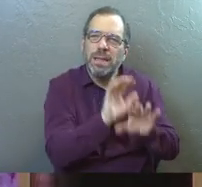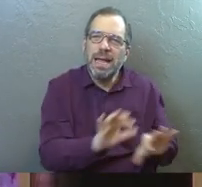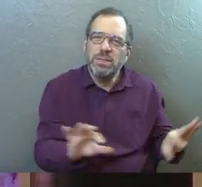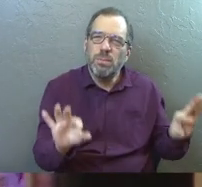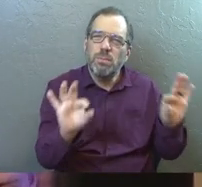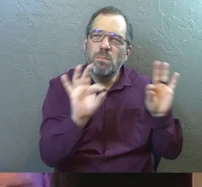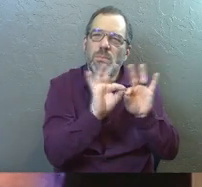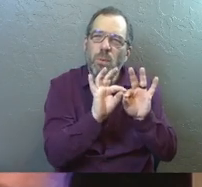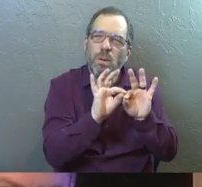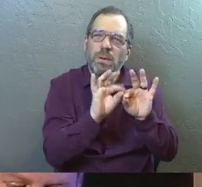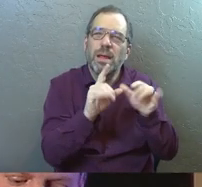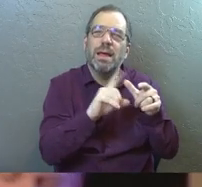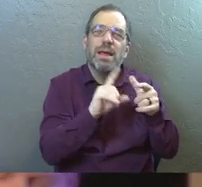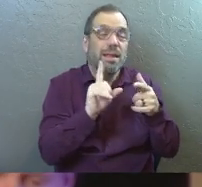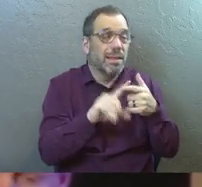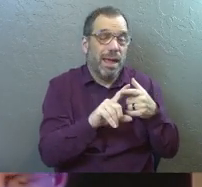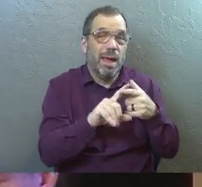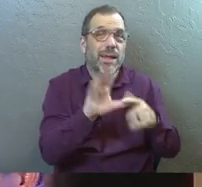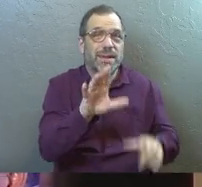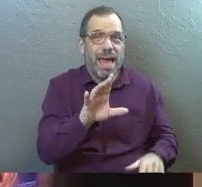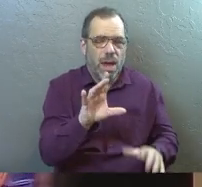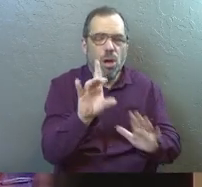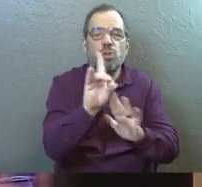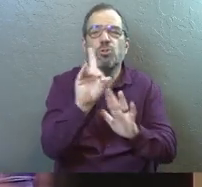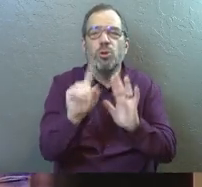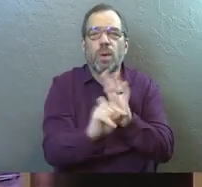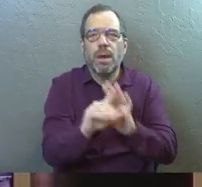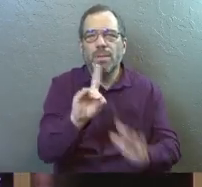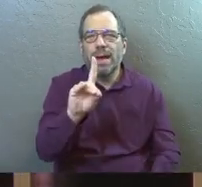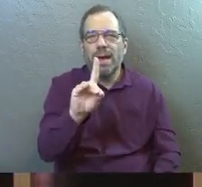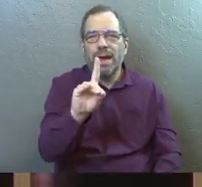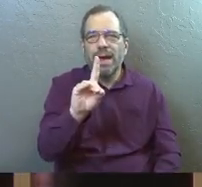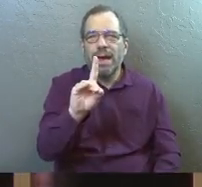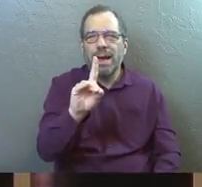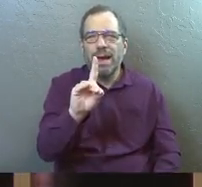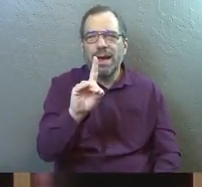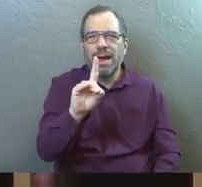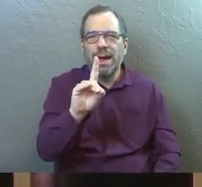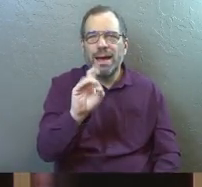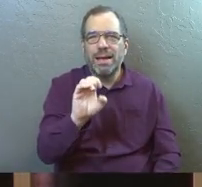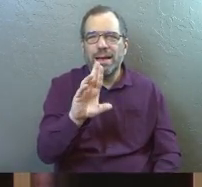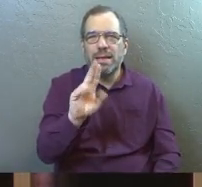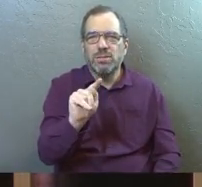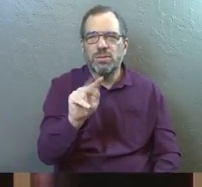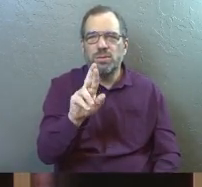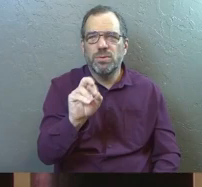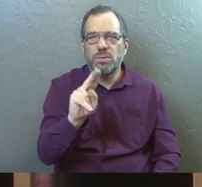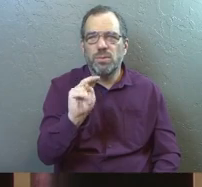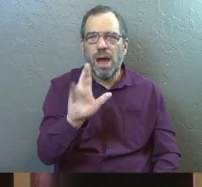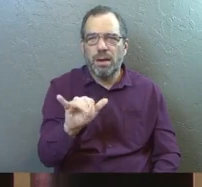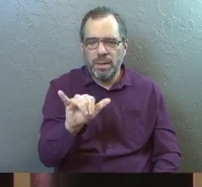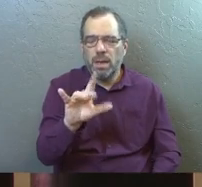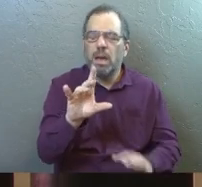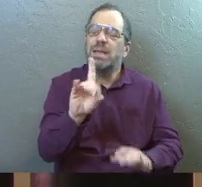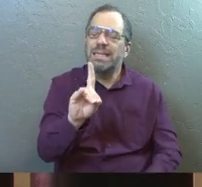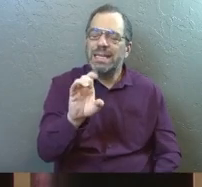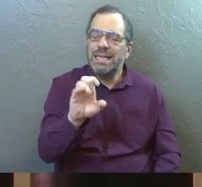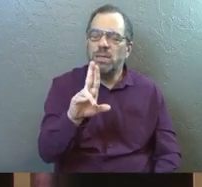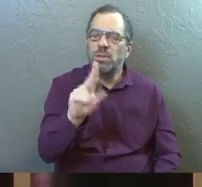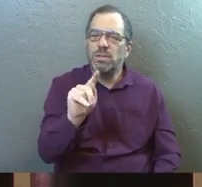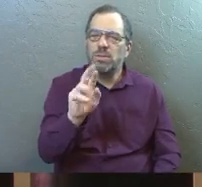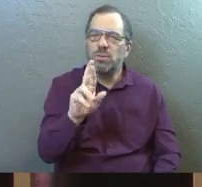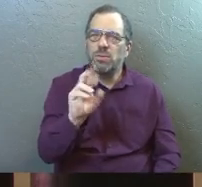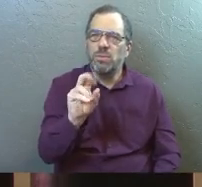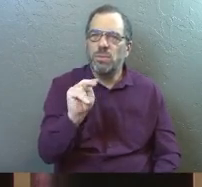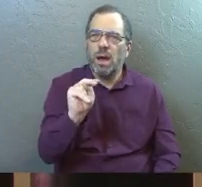important. And then I'm going to throw you over to Deuteronomy chapter 26. Now, I'm jumping over into Deuteronomy chapter 26 because what